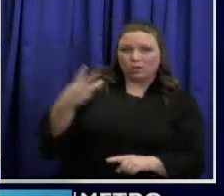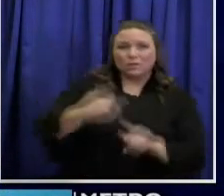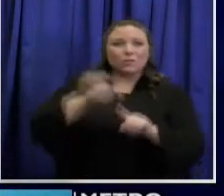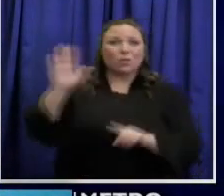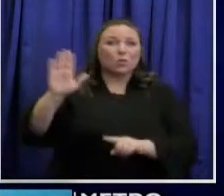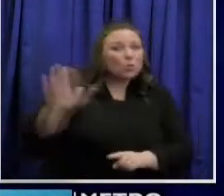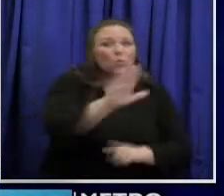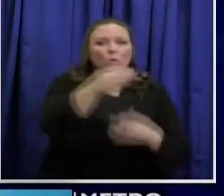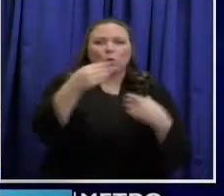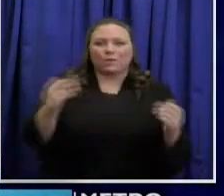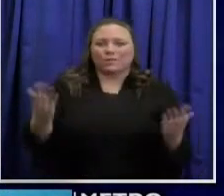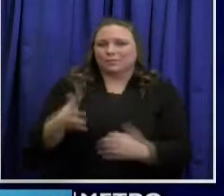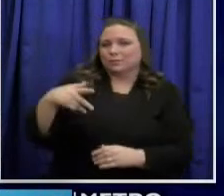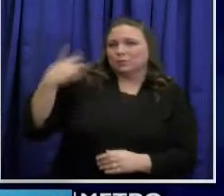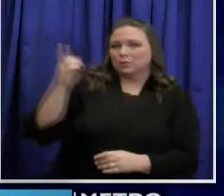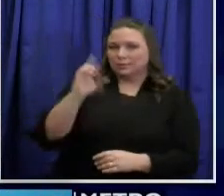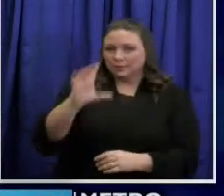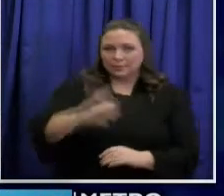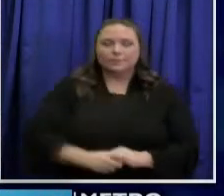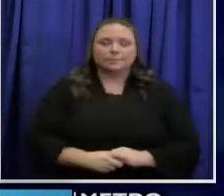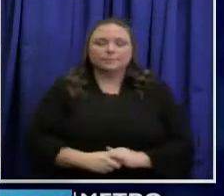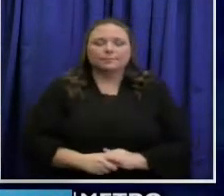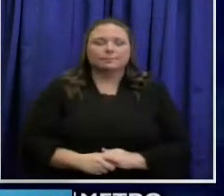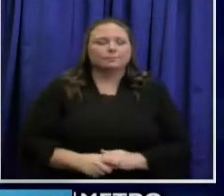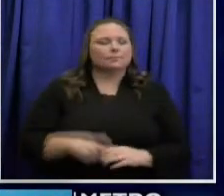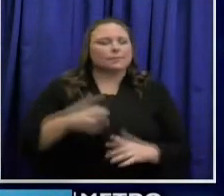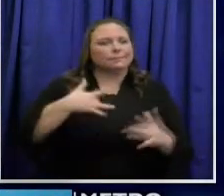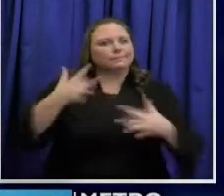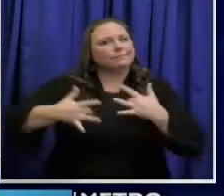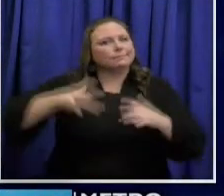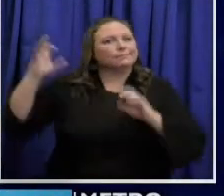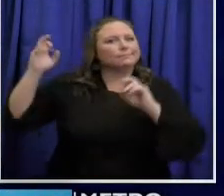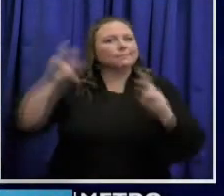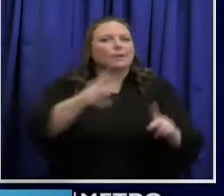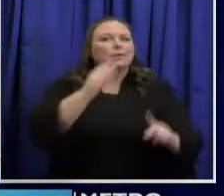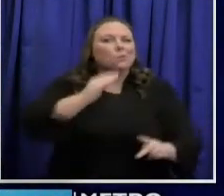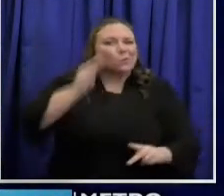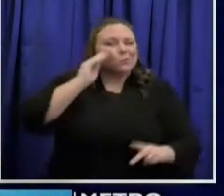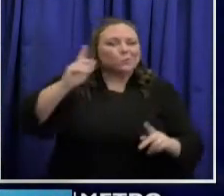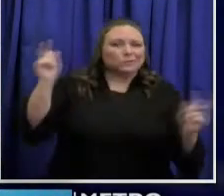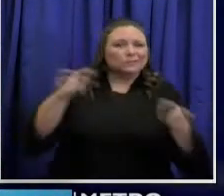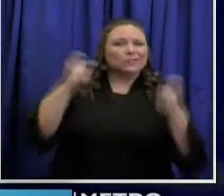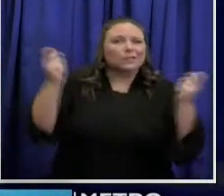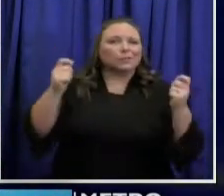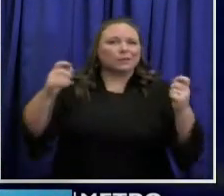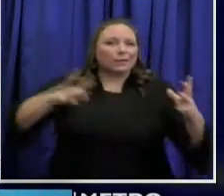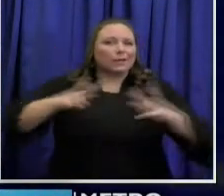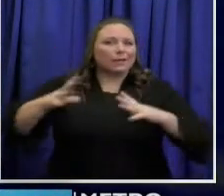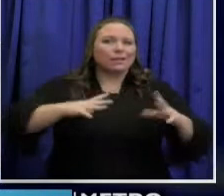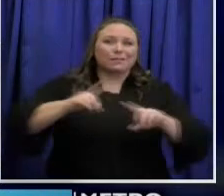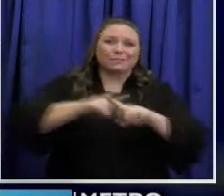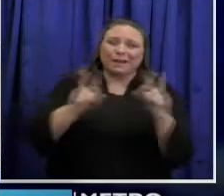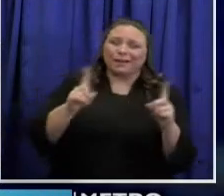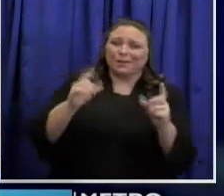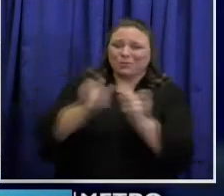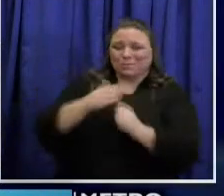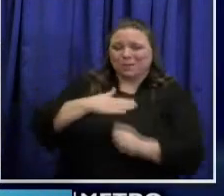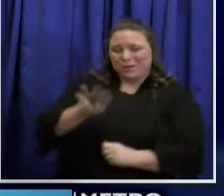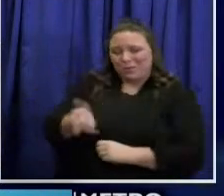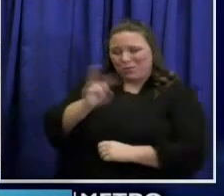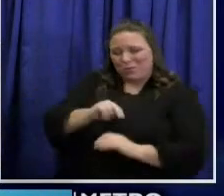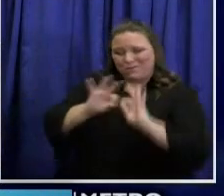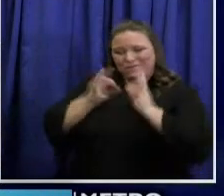in Washington, D.C. I can't wait to be back home and celebrate the holidays, but I'll largely be doing it just with my own